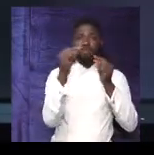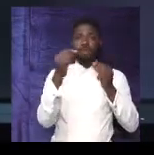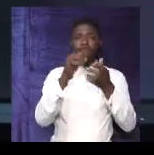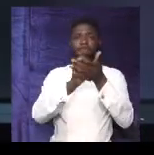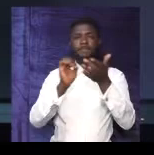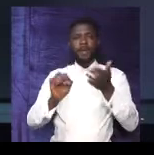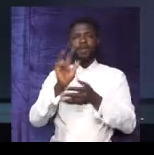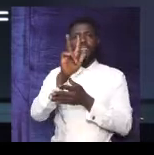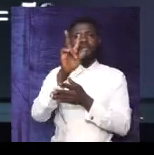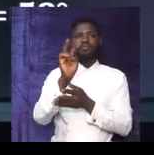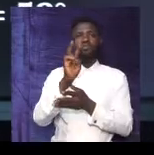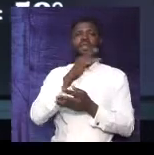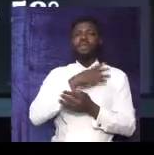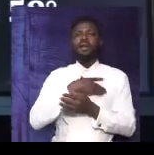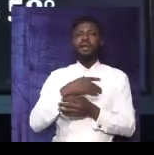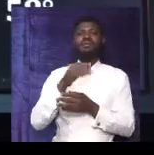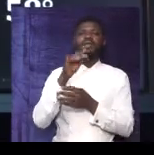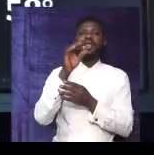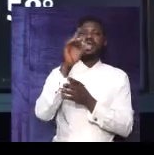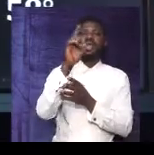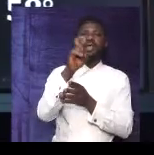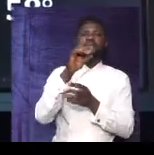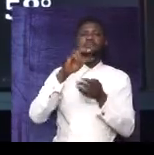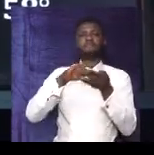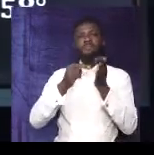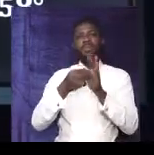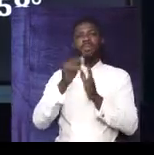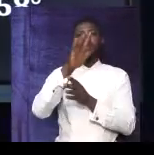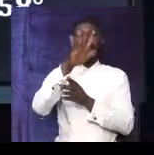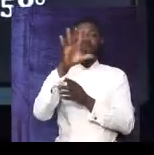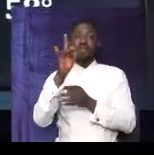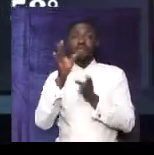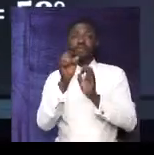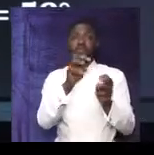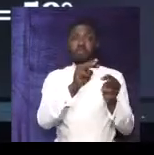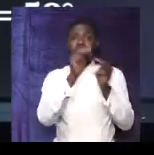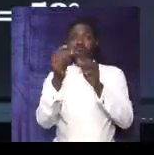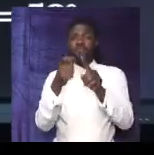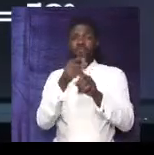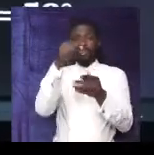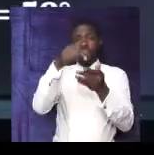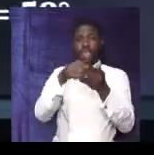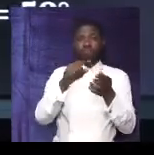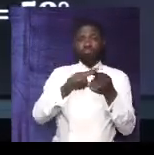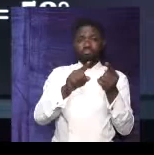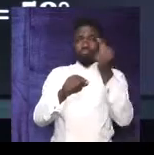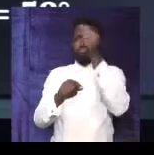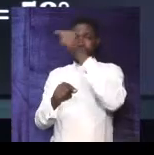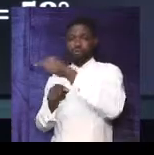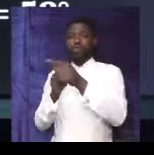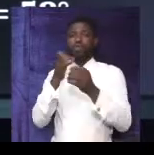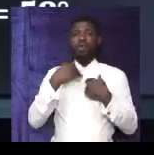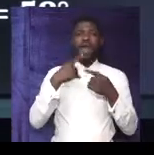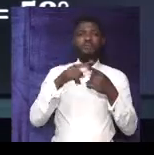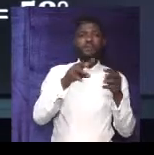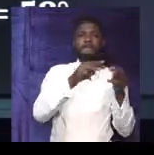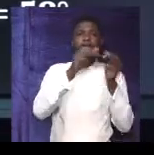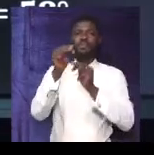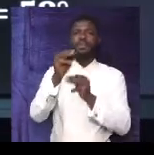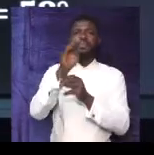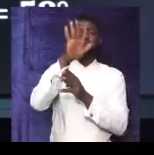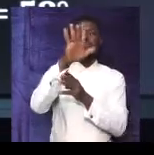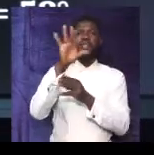degrees minus 32. And finally, X is 58. Telling you that if you move from here to here, 32, you have to